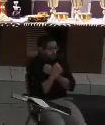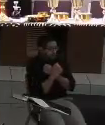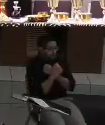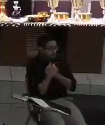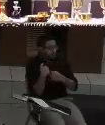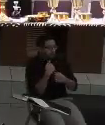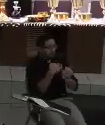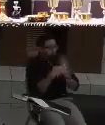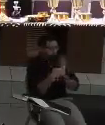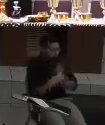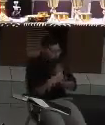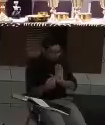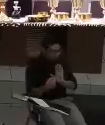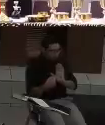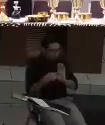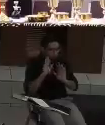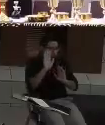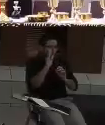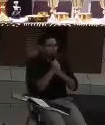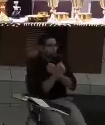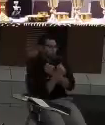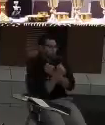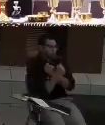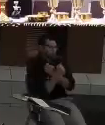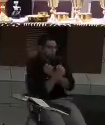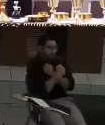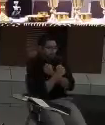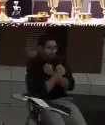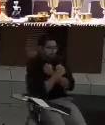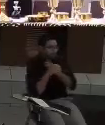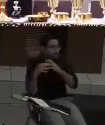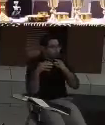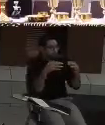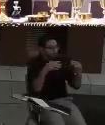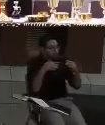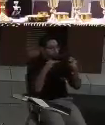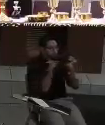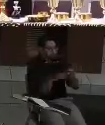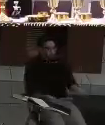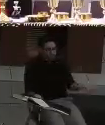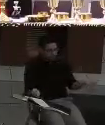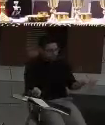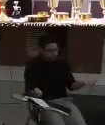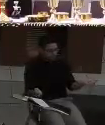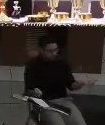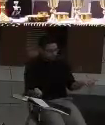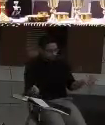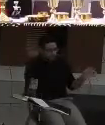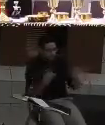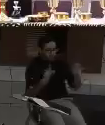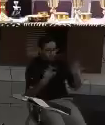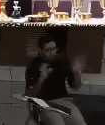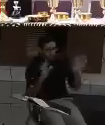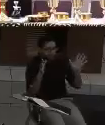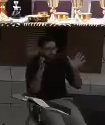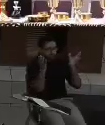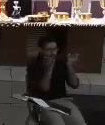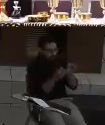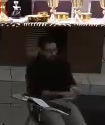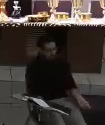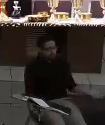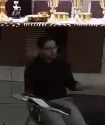and a force for peace, so that when wars cease, when hate diminishes,